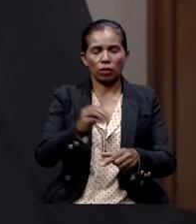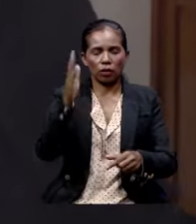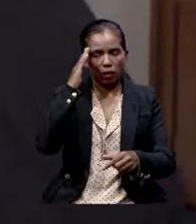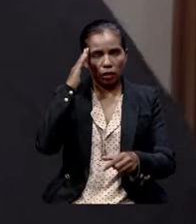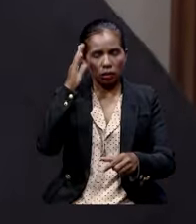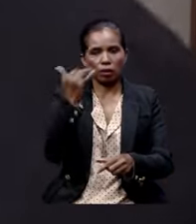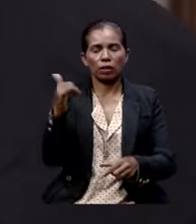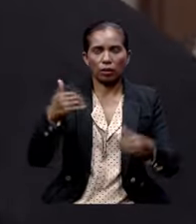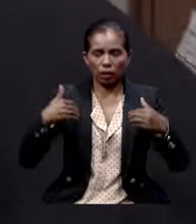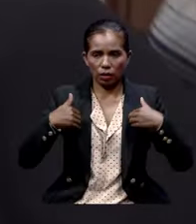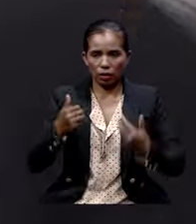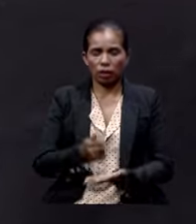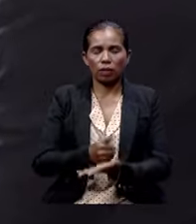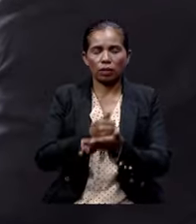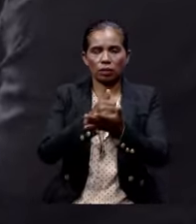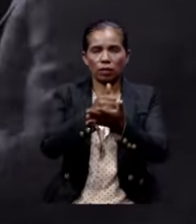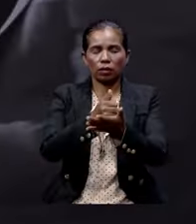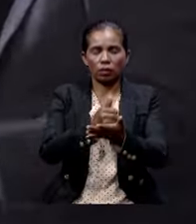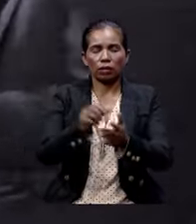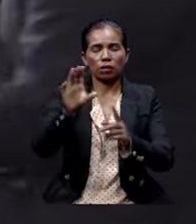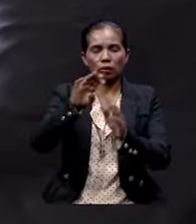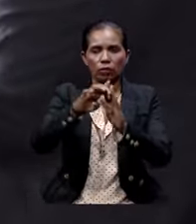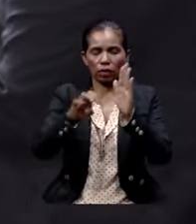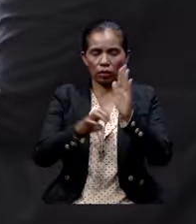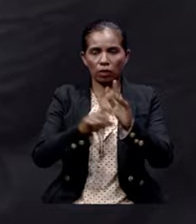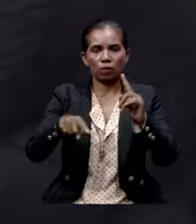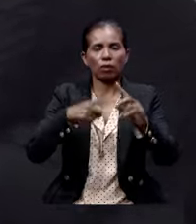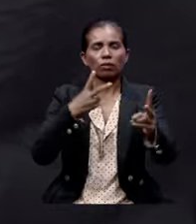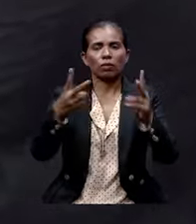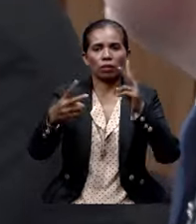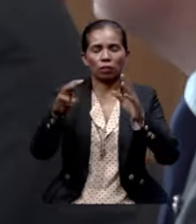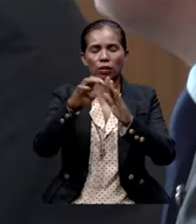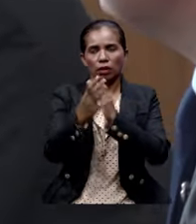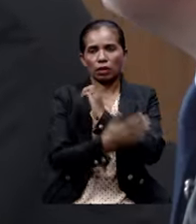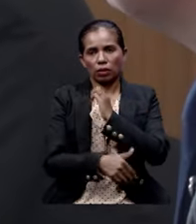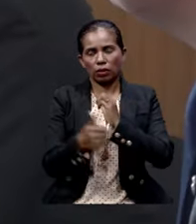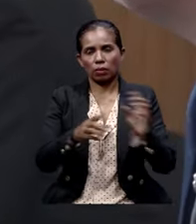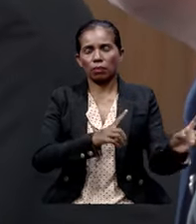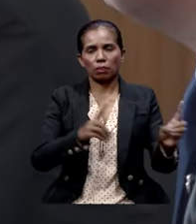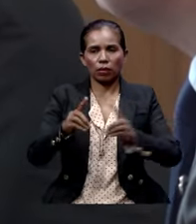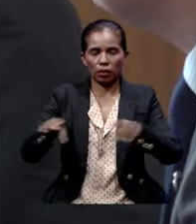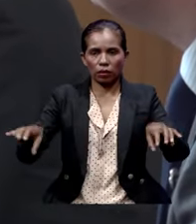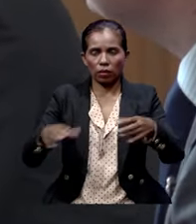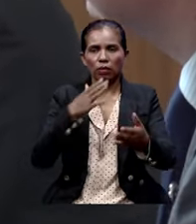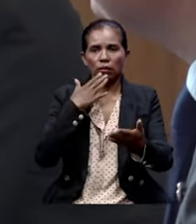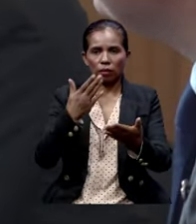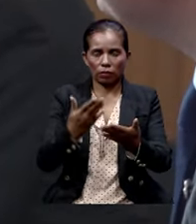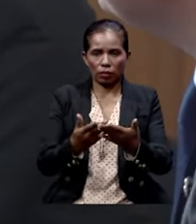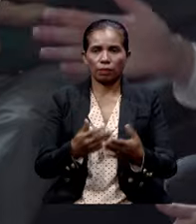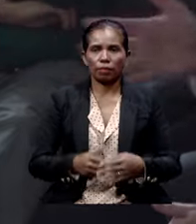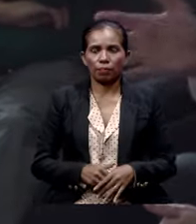ne be sireia se ajuda no facilita se fi estado, o niralo viajen ba estranjeiru hodi implementa serbisu ho eficaz no